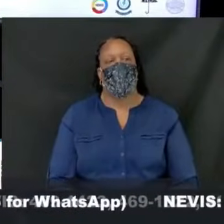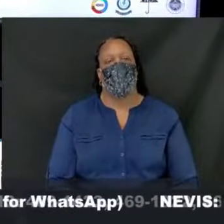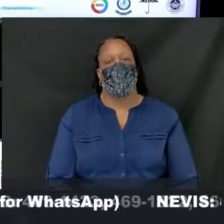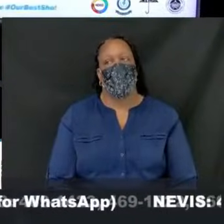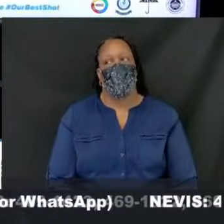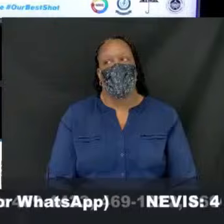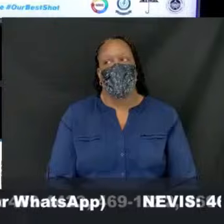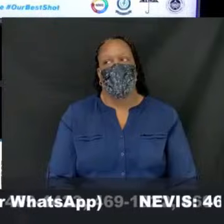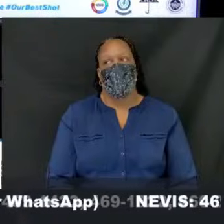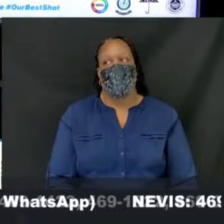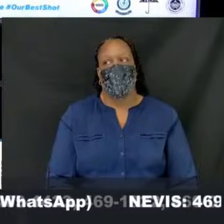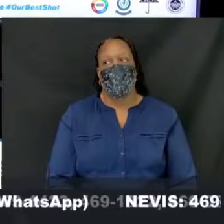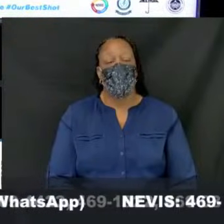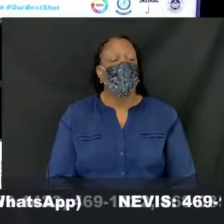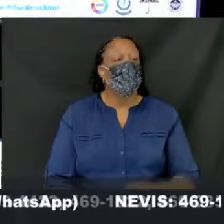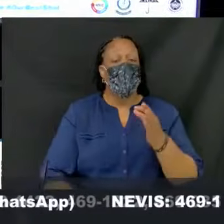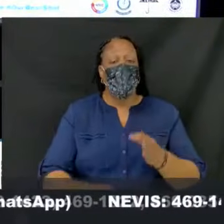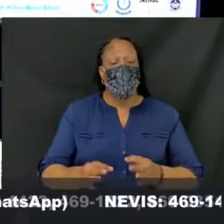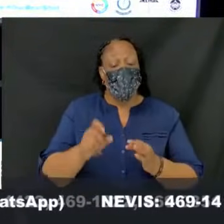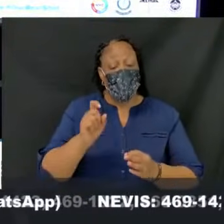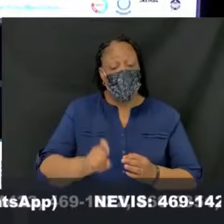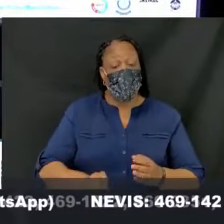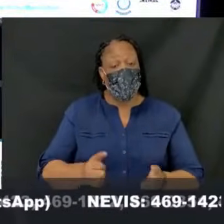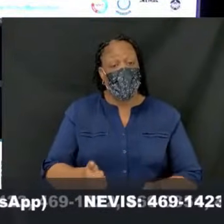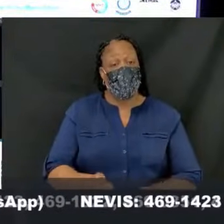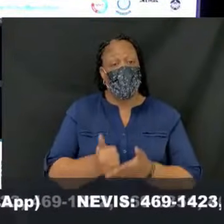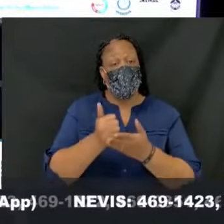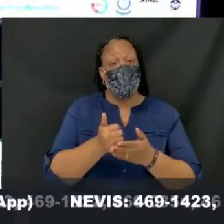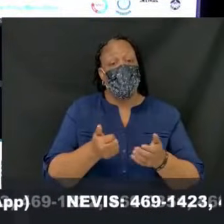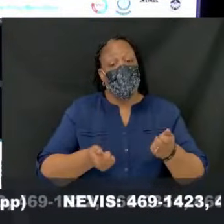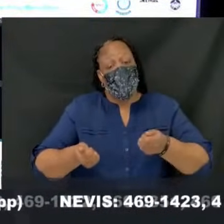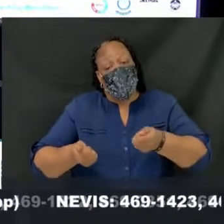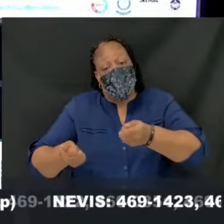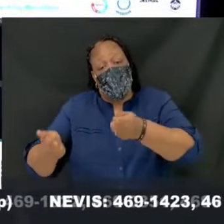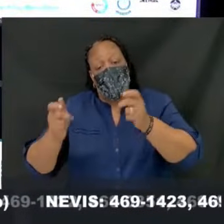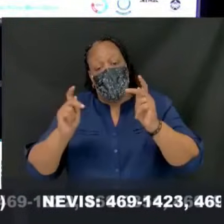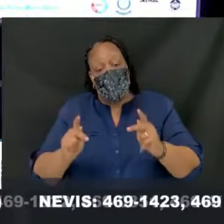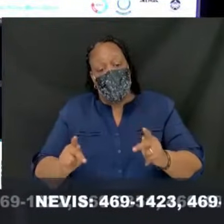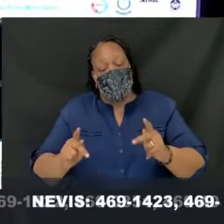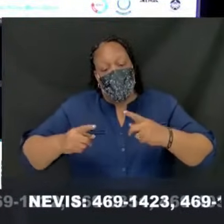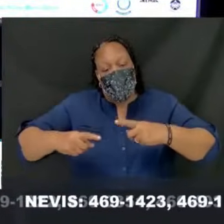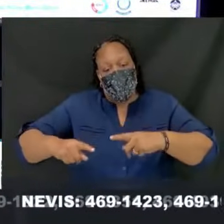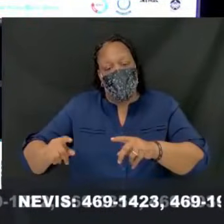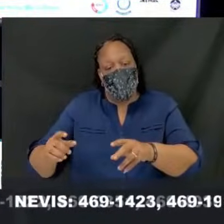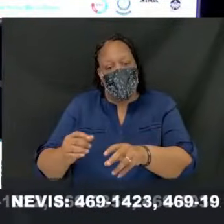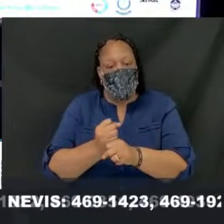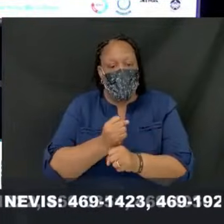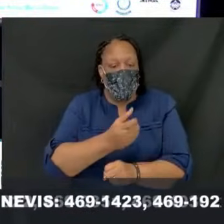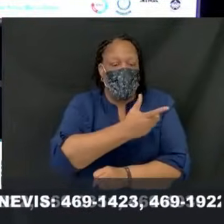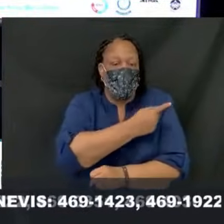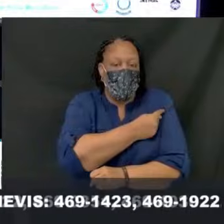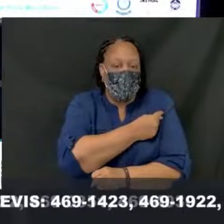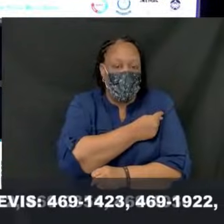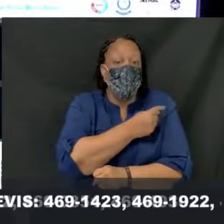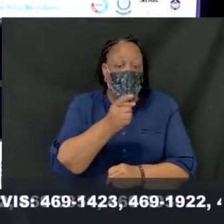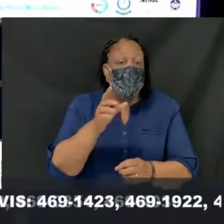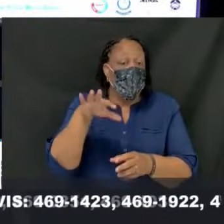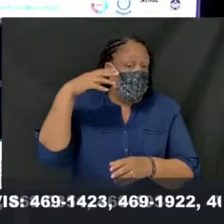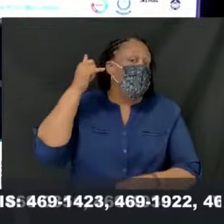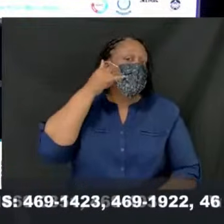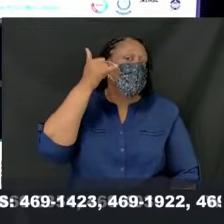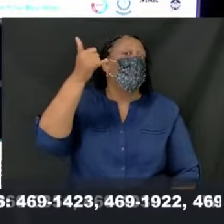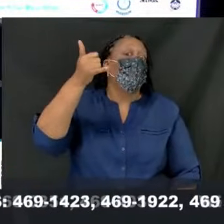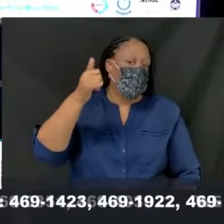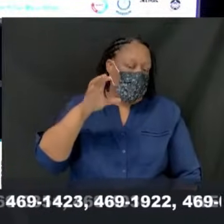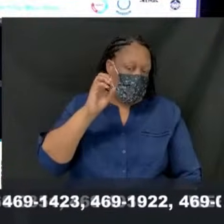be. I am willing to do so. Dr. Wilkinson, you're willing to help me? We are willing to assist everyone in getting vaccinated. Our target